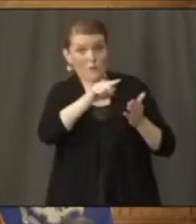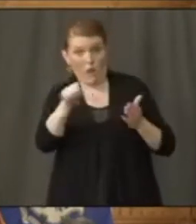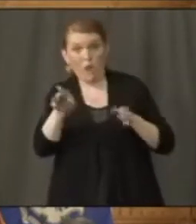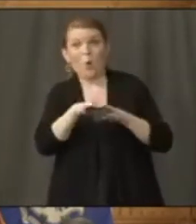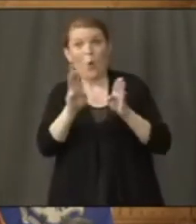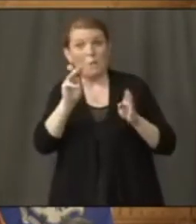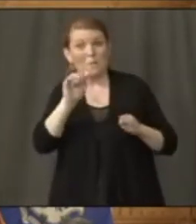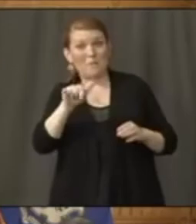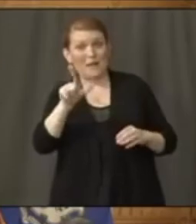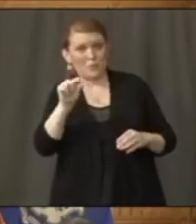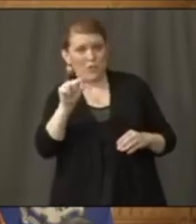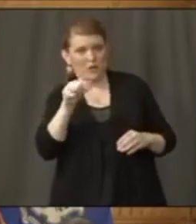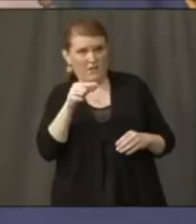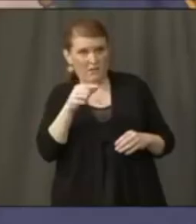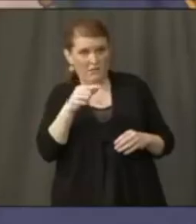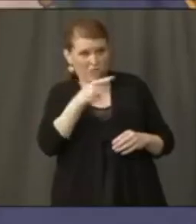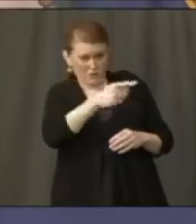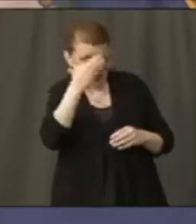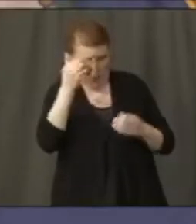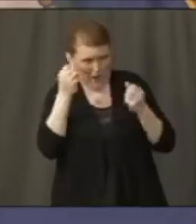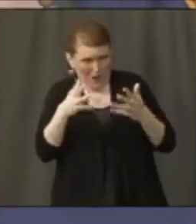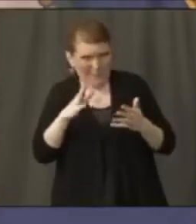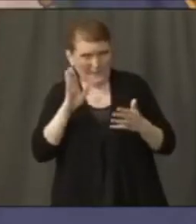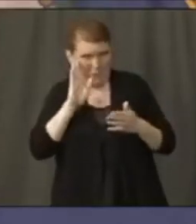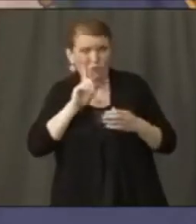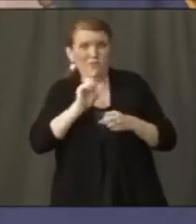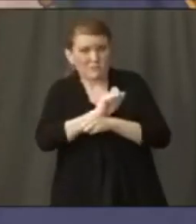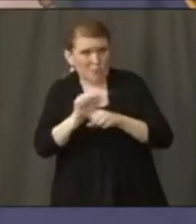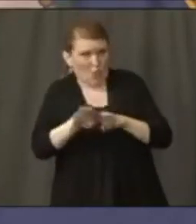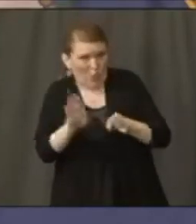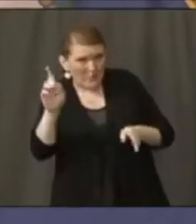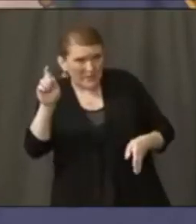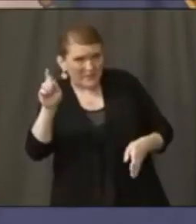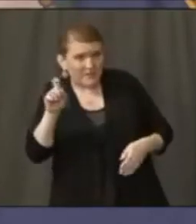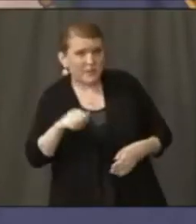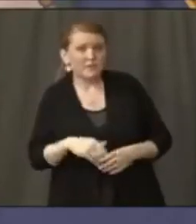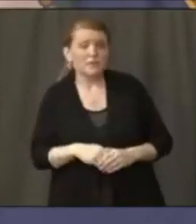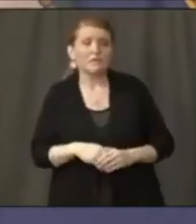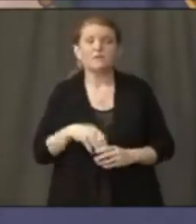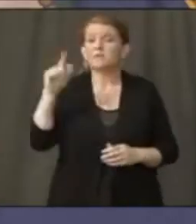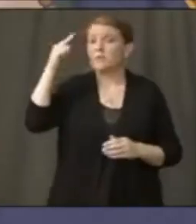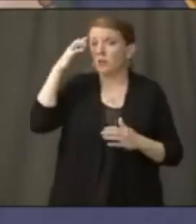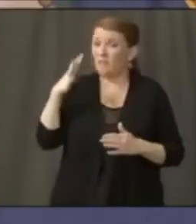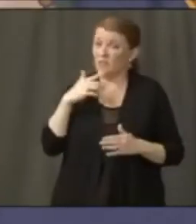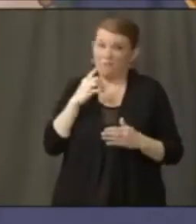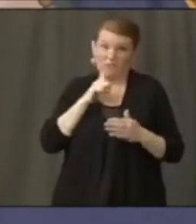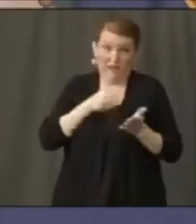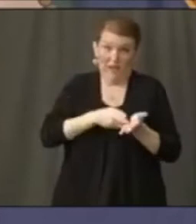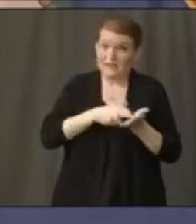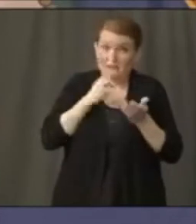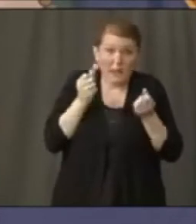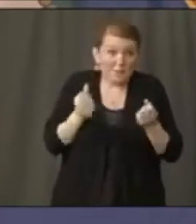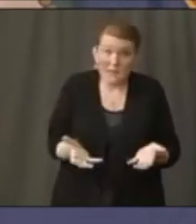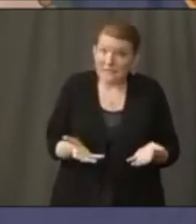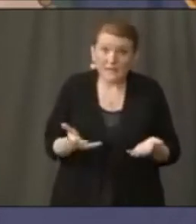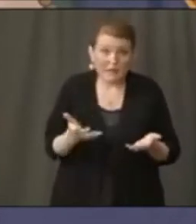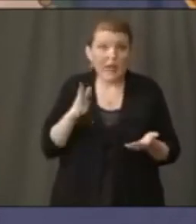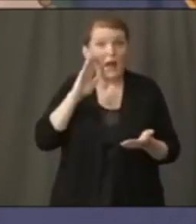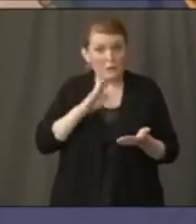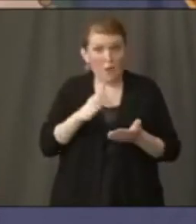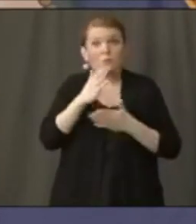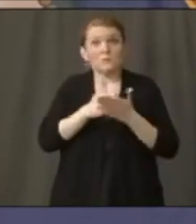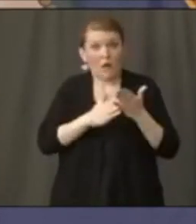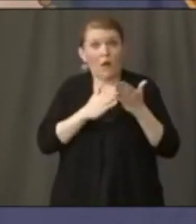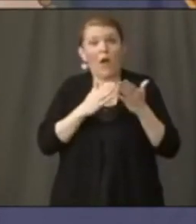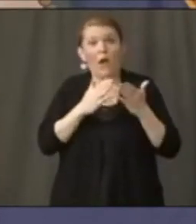lot of them are a little more cautious. A lot of them want more time to get it right. A lot of them are waiting on customers and see what the demand is.